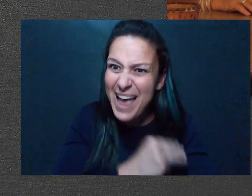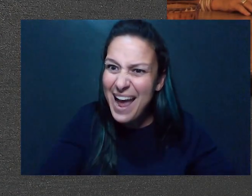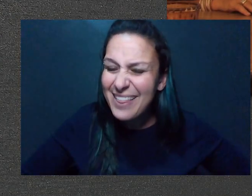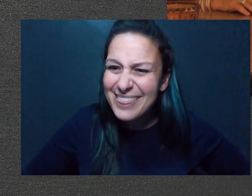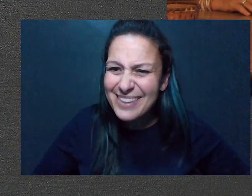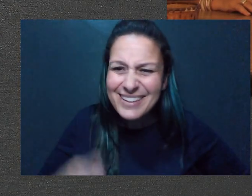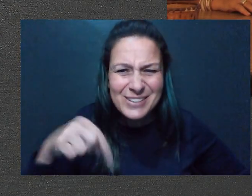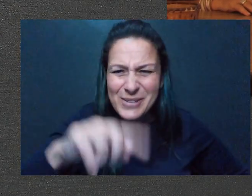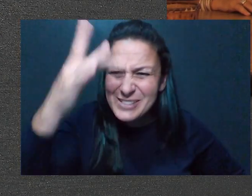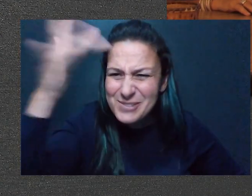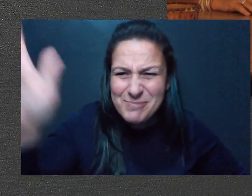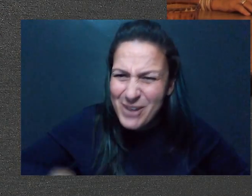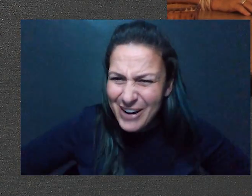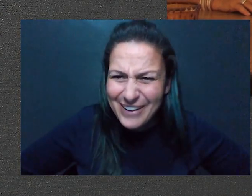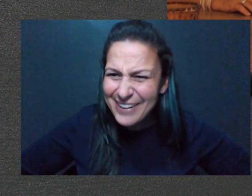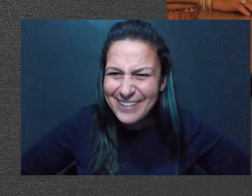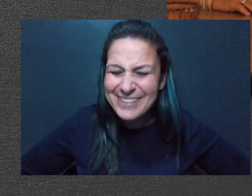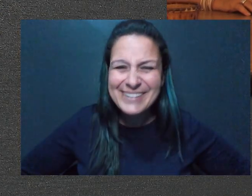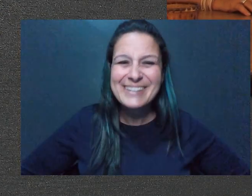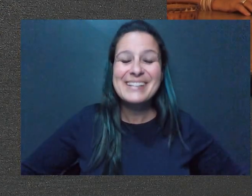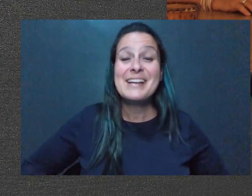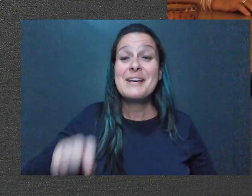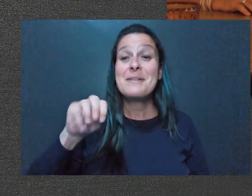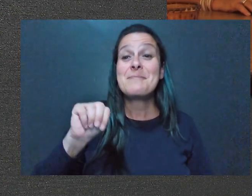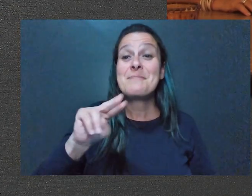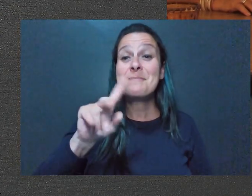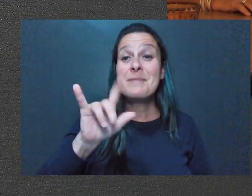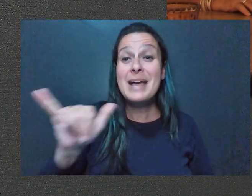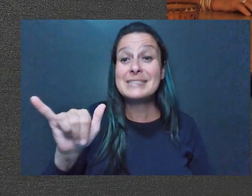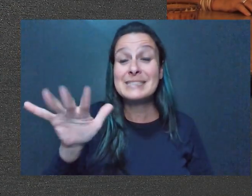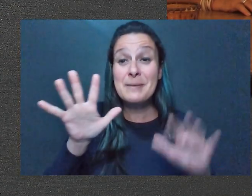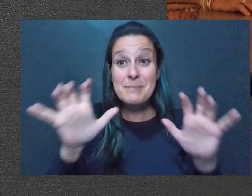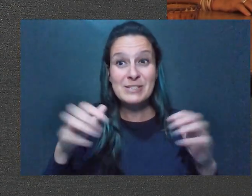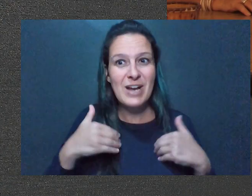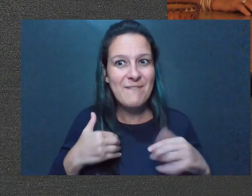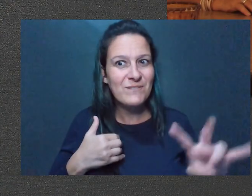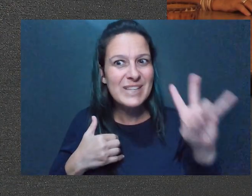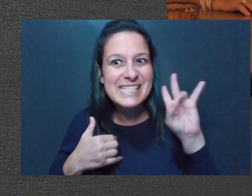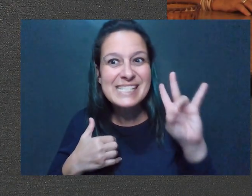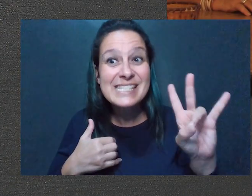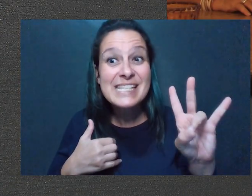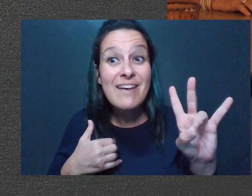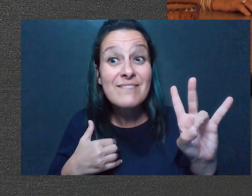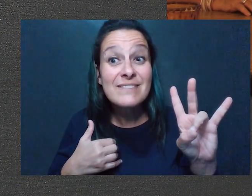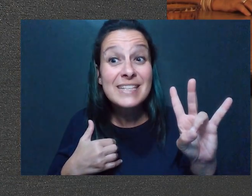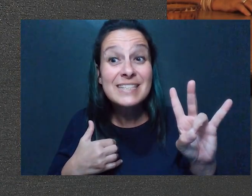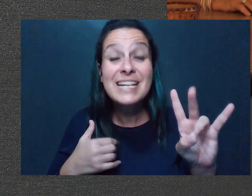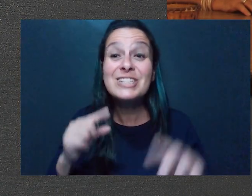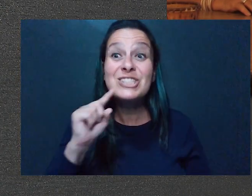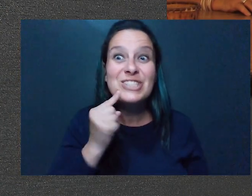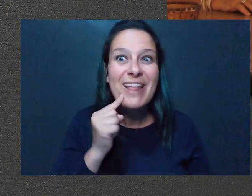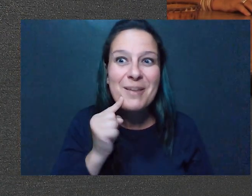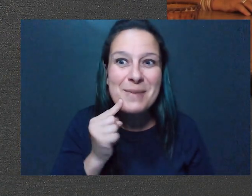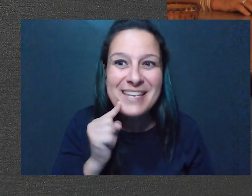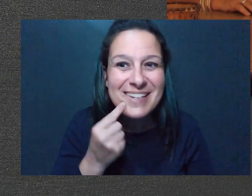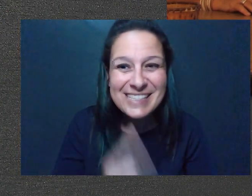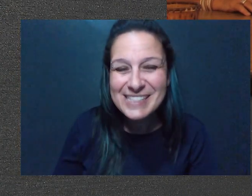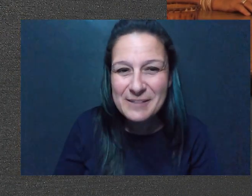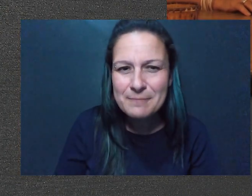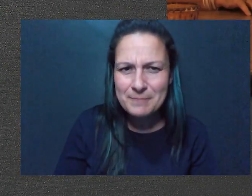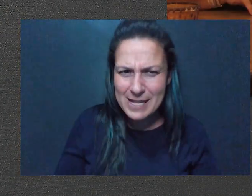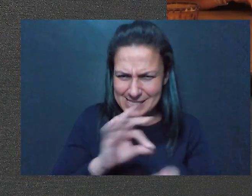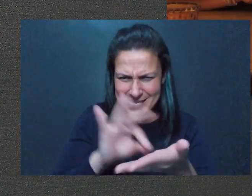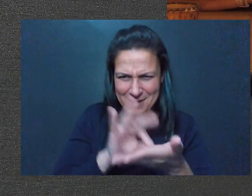so smart. Muzzy Monster has 7 jelly beans. Let's count